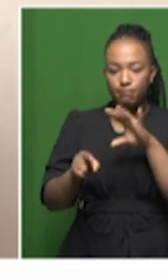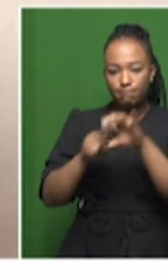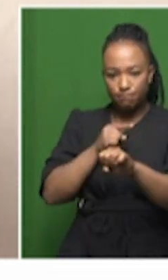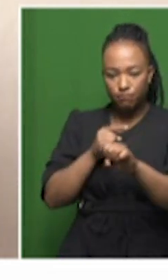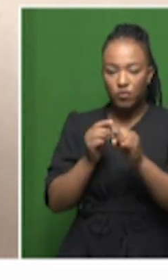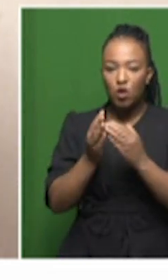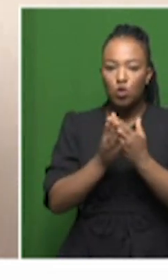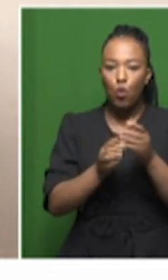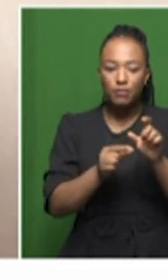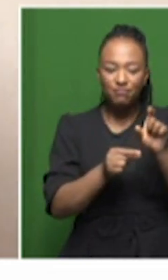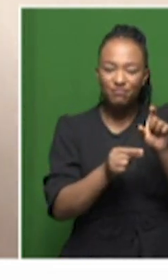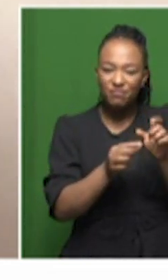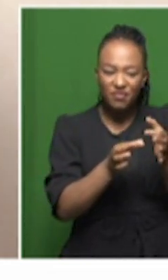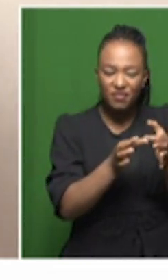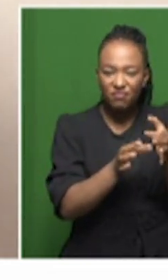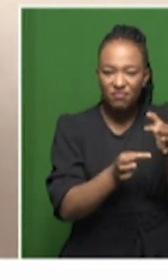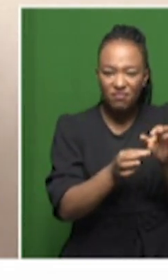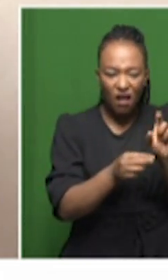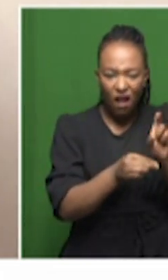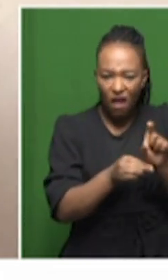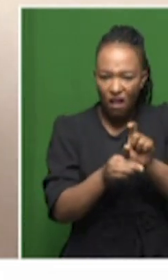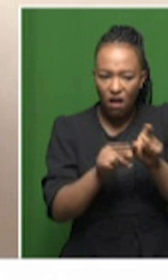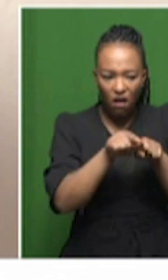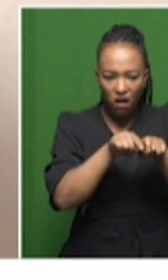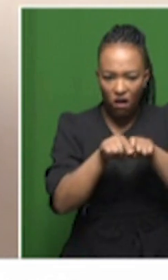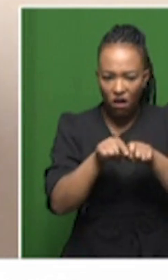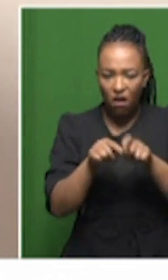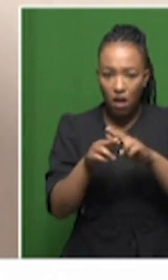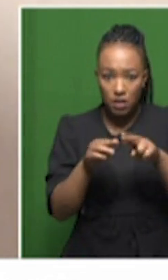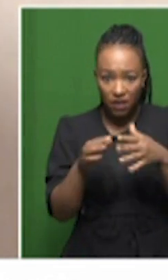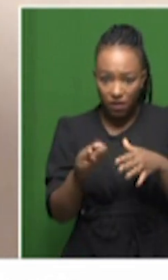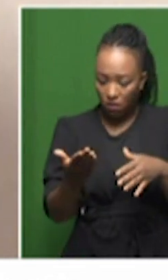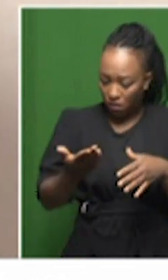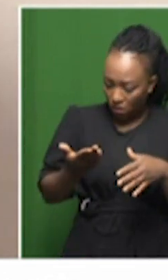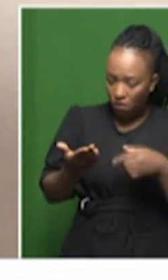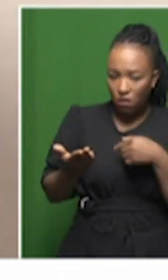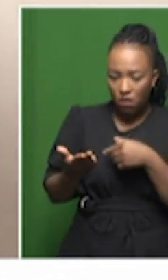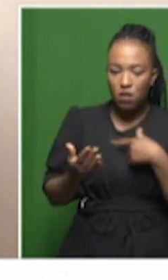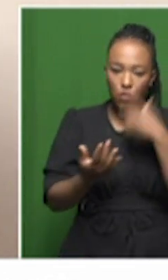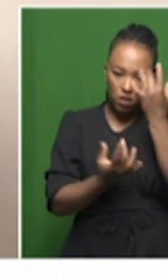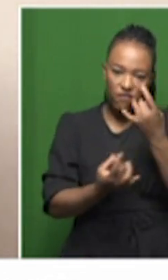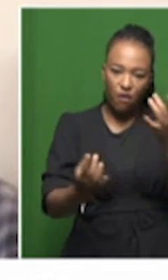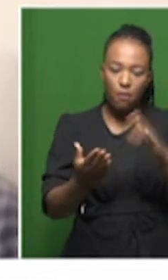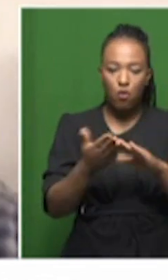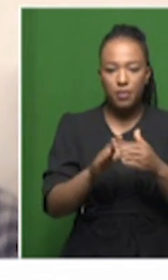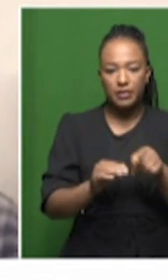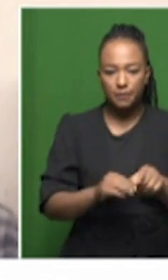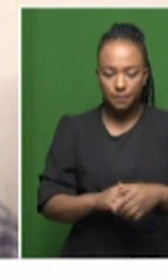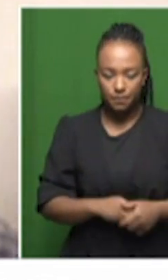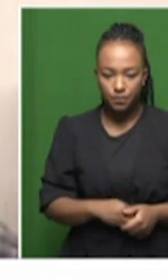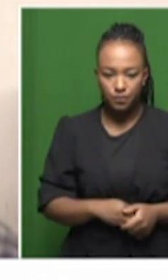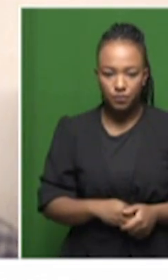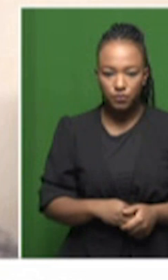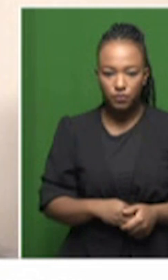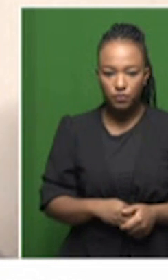our sampling regime, and that was communicated, to the public of the Nelson Mandela. So your final